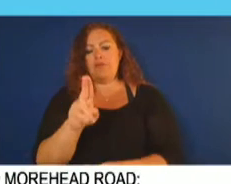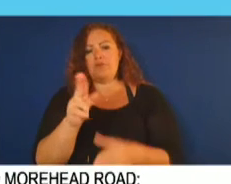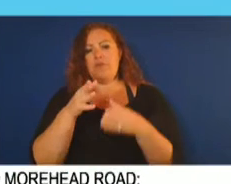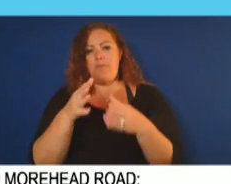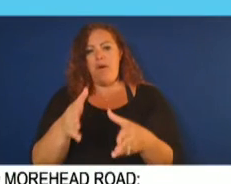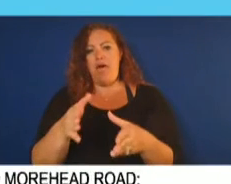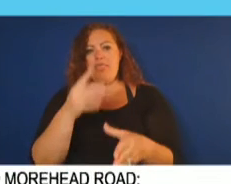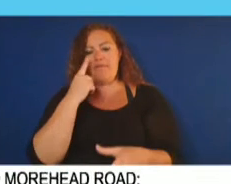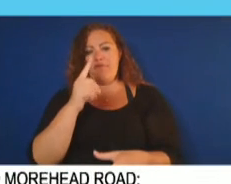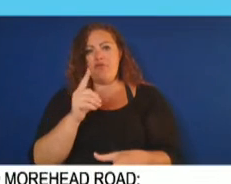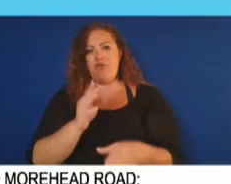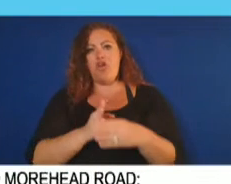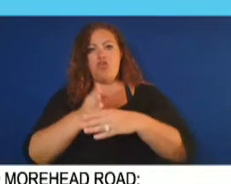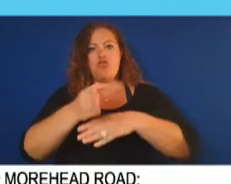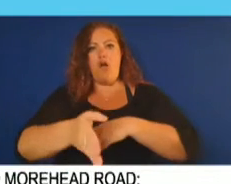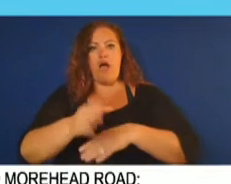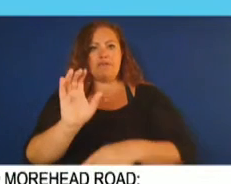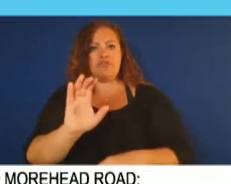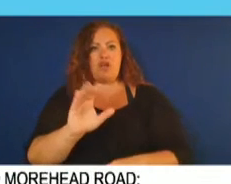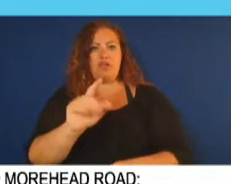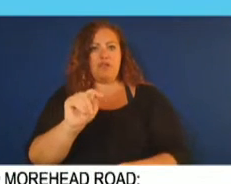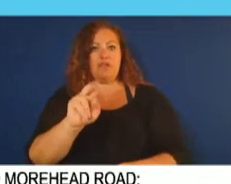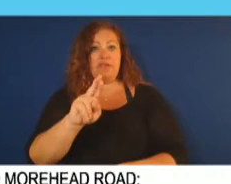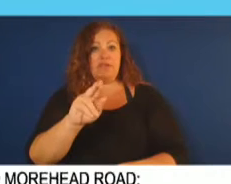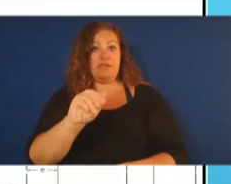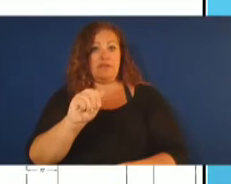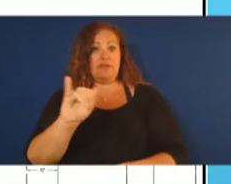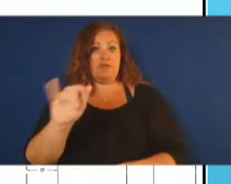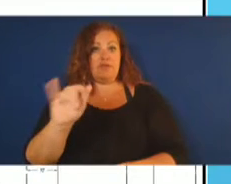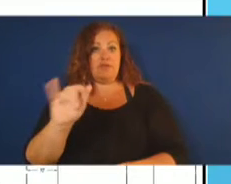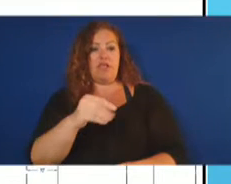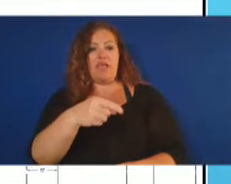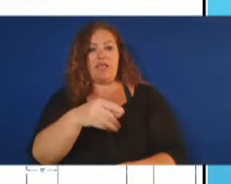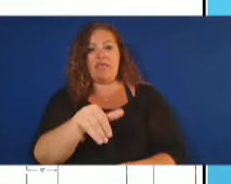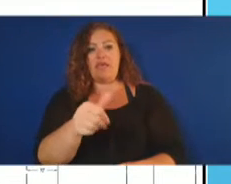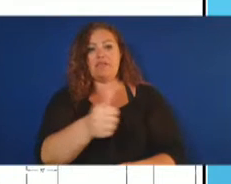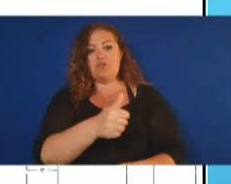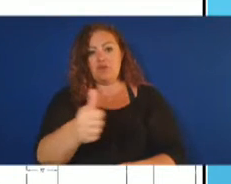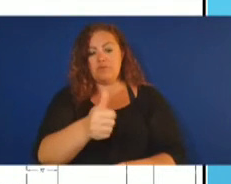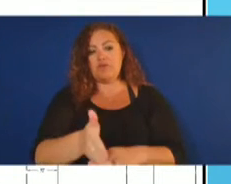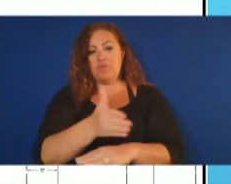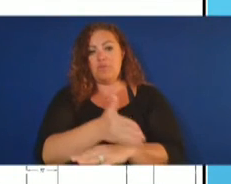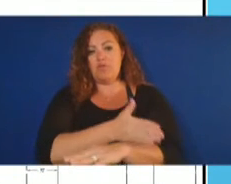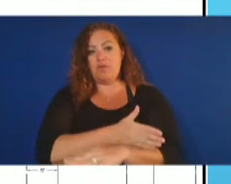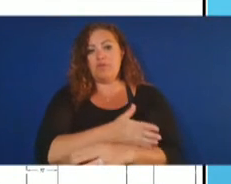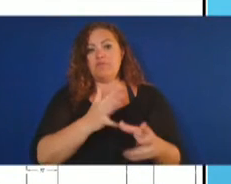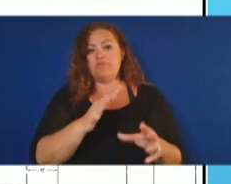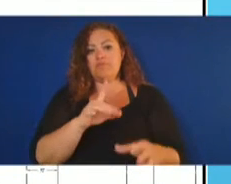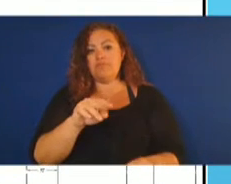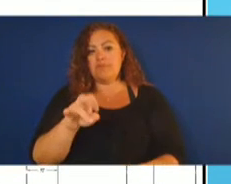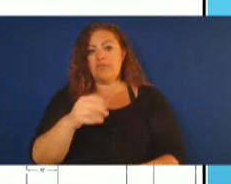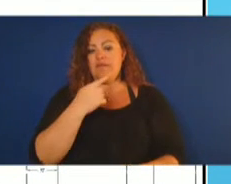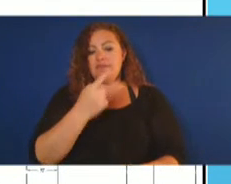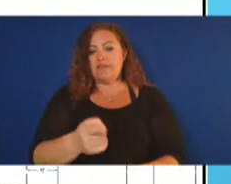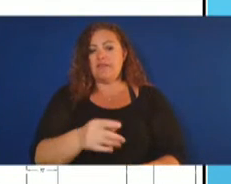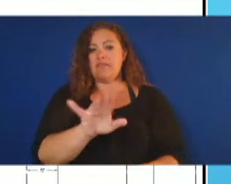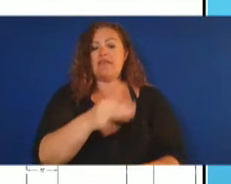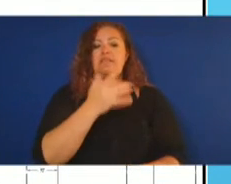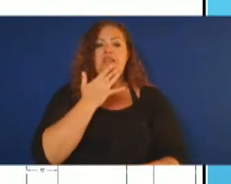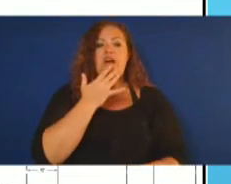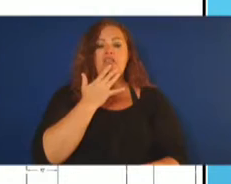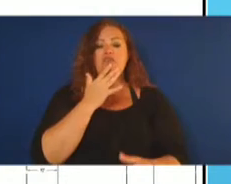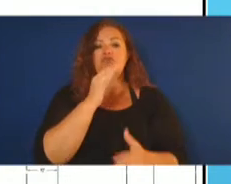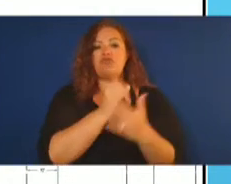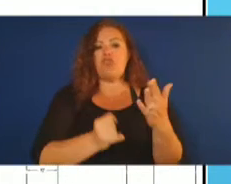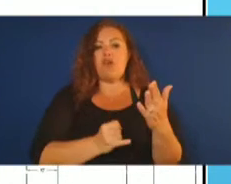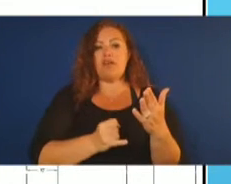Cross Charlotte Trail um as well as these Transportation improvements which Dave highlighted here's a color rendering of the site so you can see